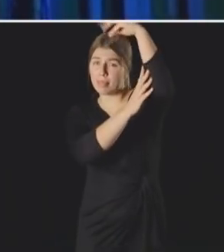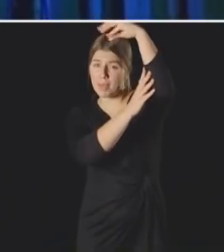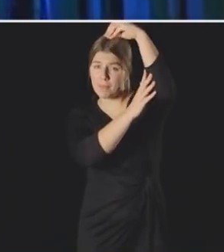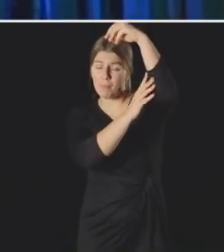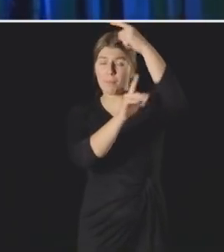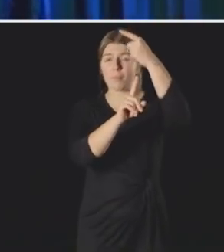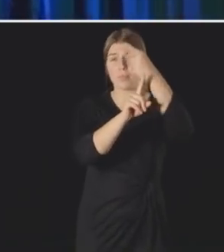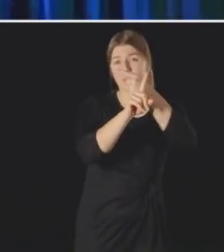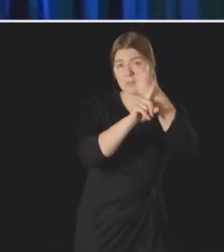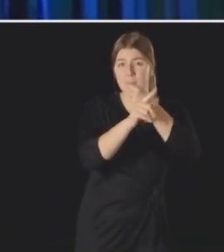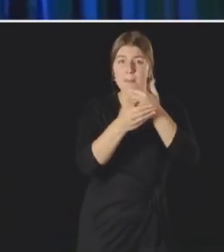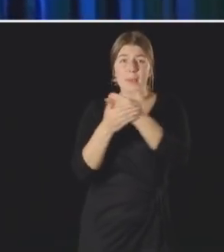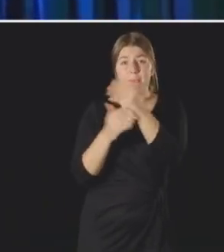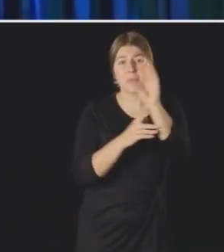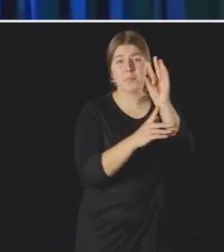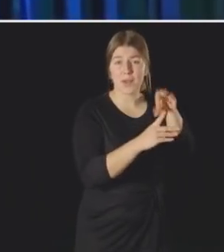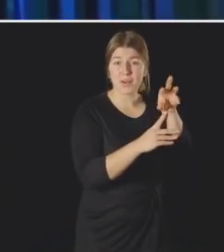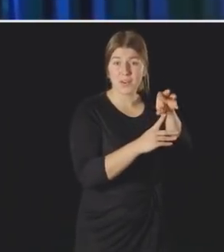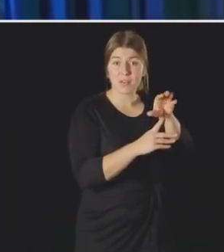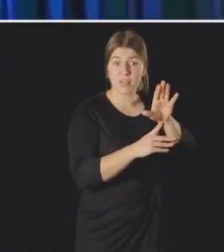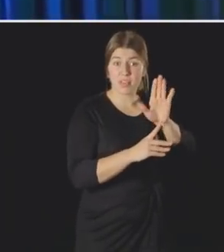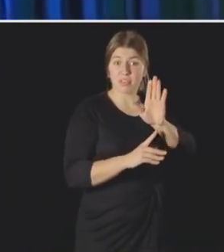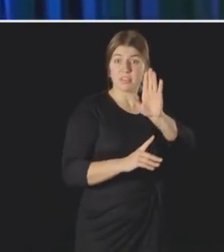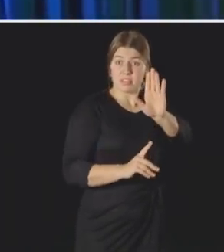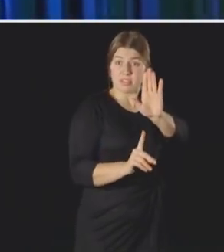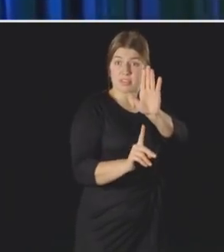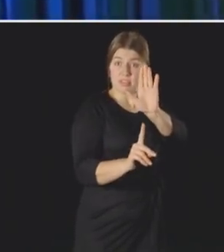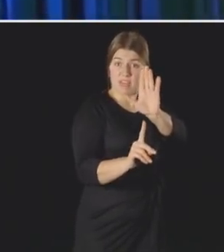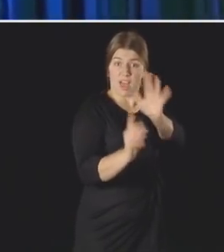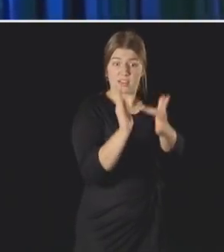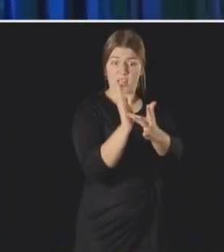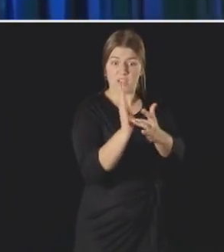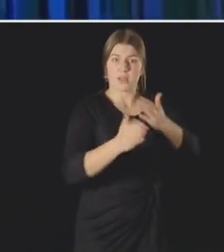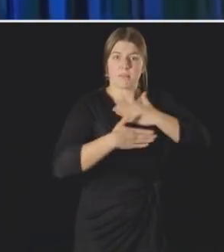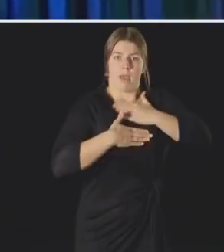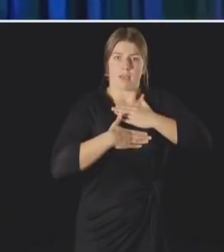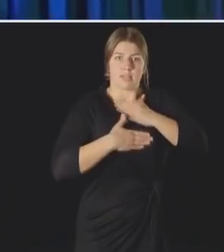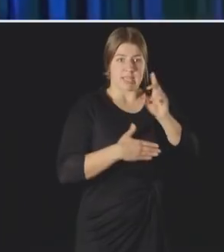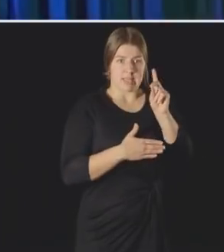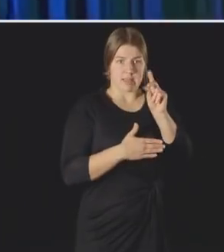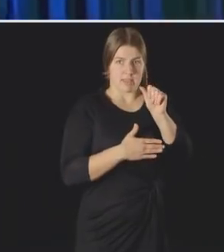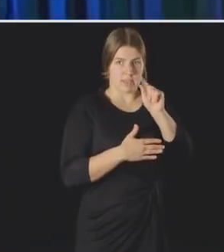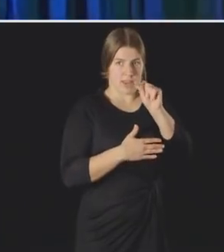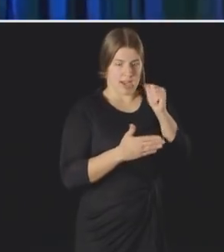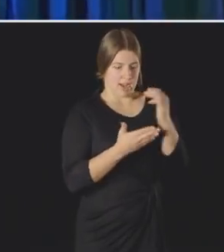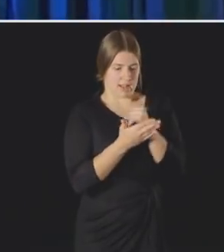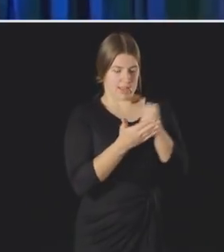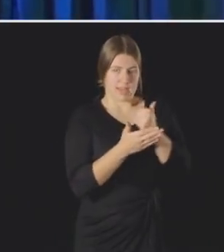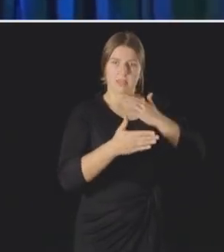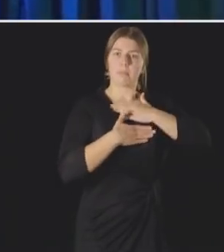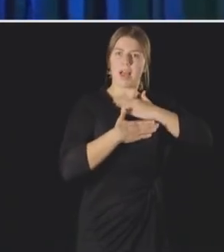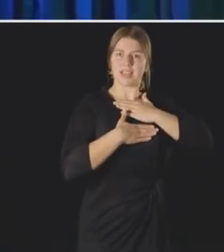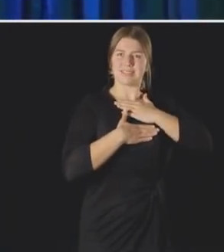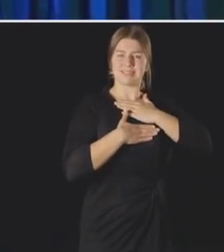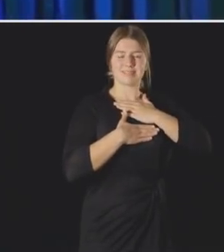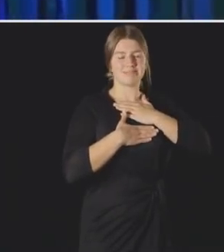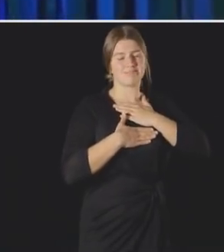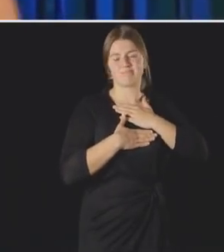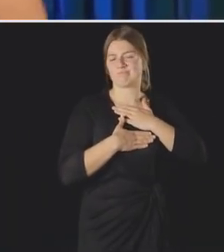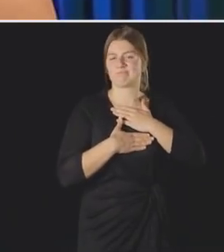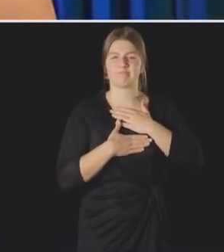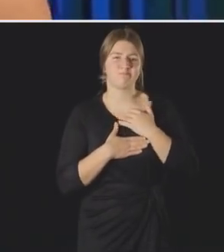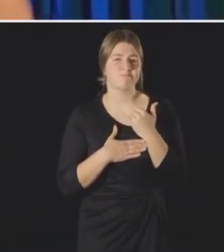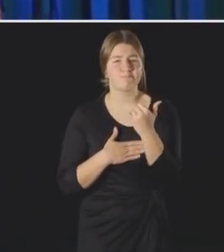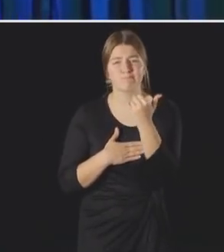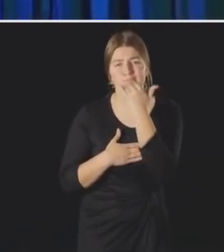monitor, that that object is ours, and whatever we do with it is ours. Here's the thinking